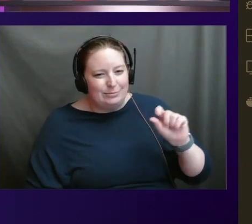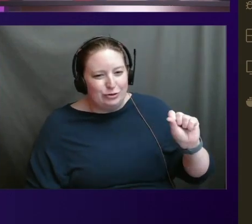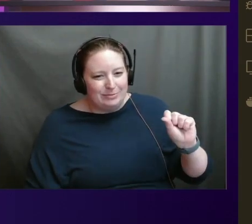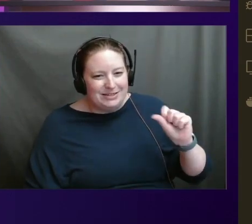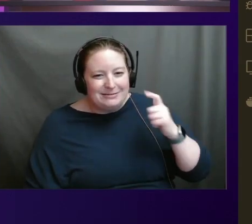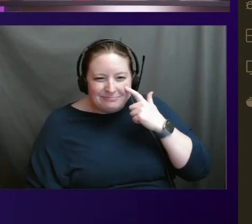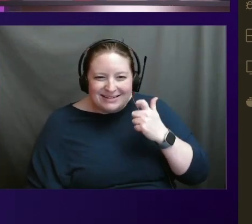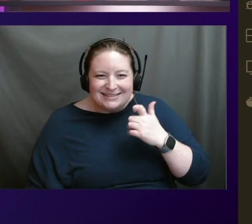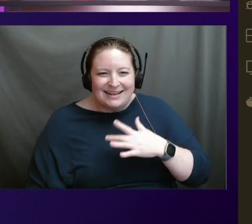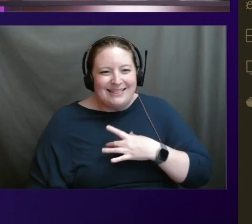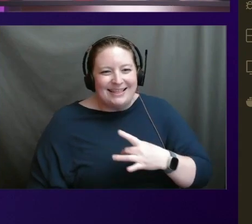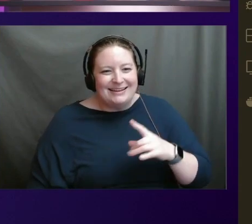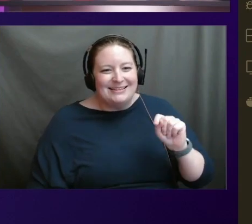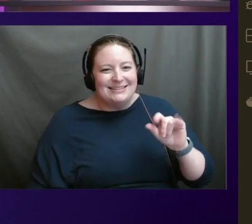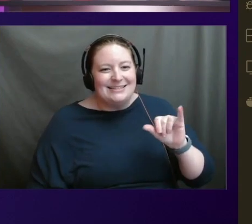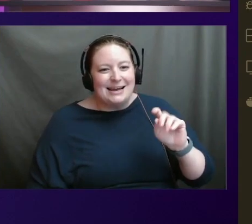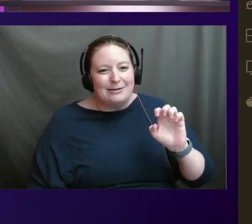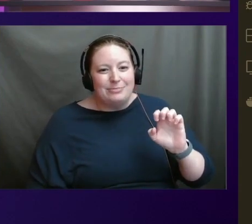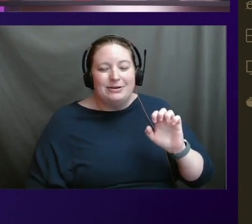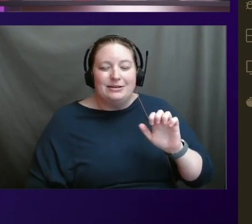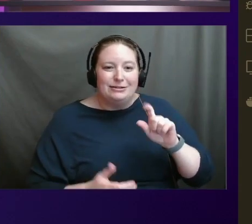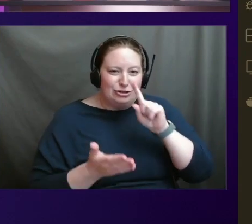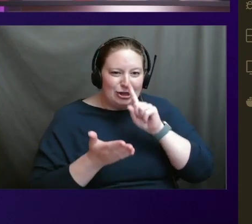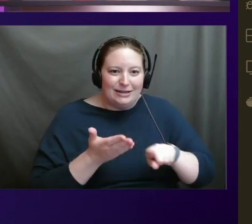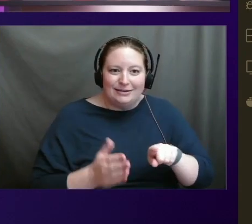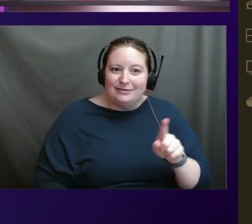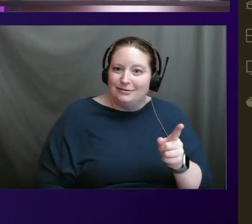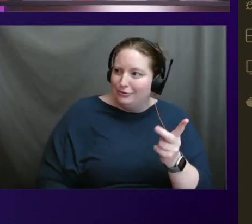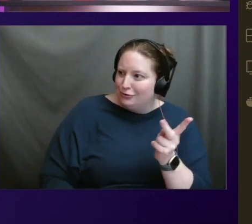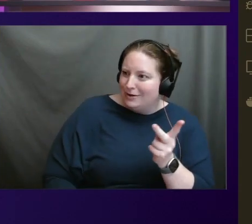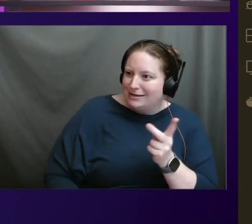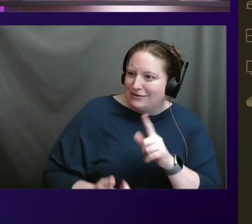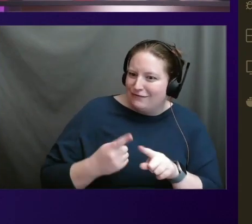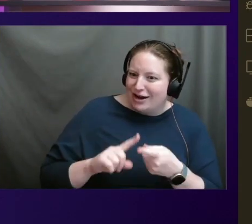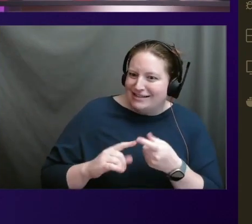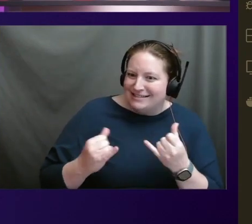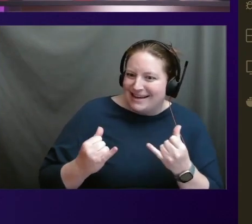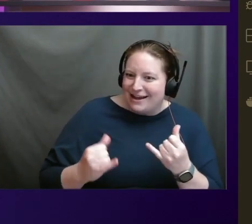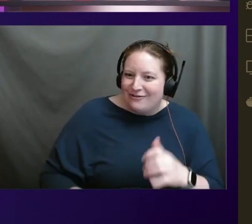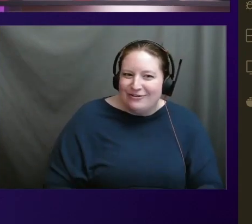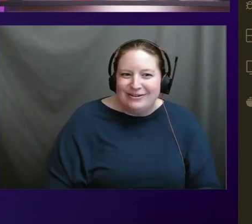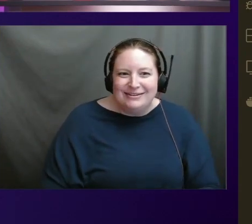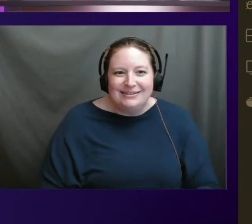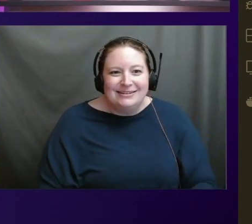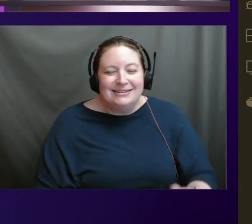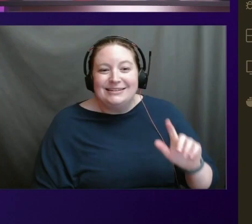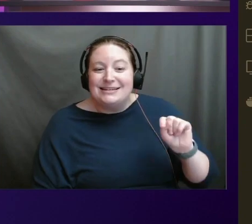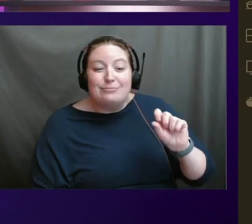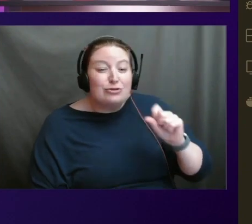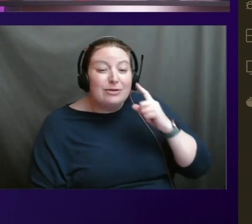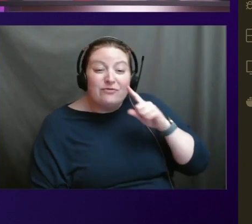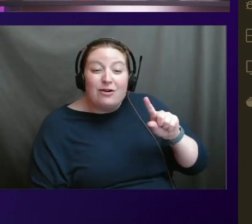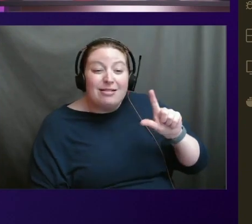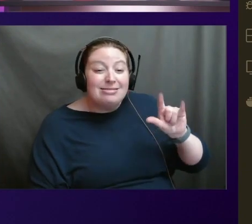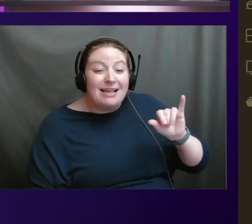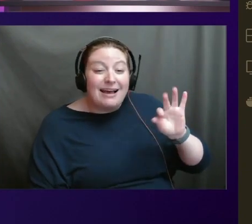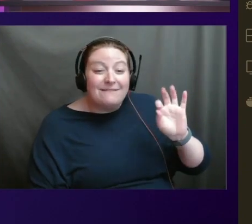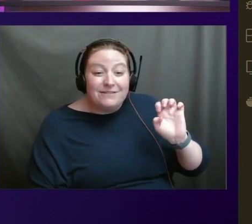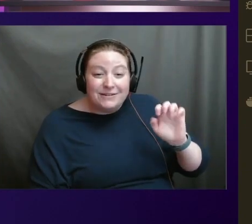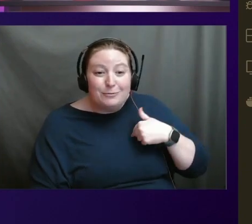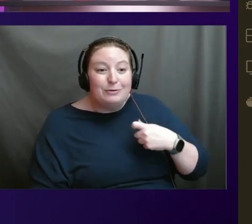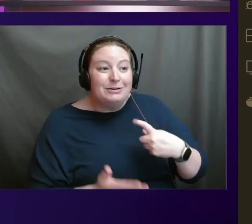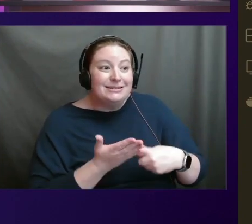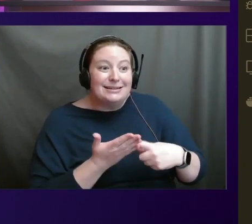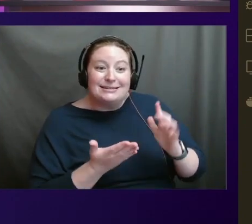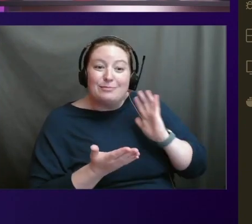So I'm going to add. Type for life. I was gonna say, you're like, there, you guys are friends now. Like, Type that's for it, that's life. it. And we were talking TypeScript earlier with Michael,